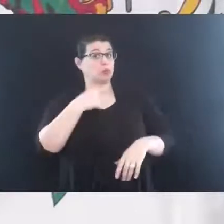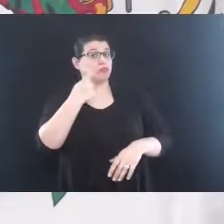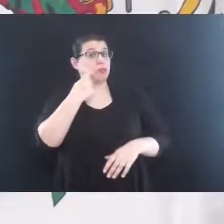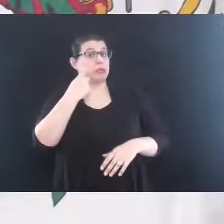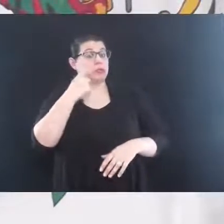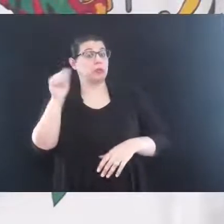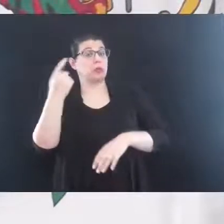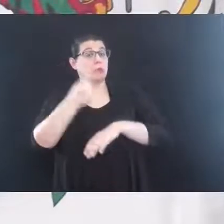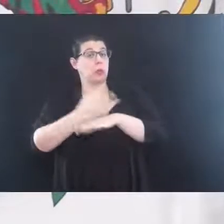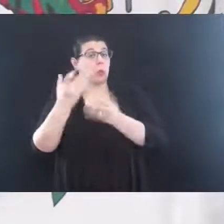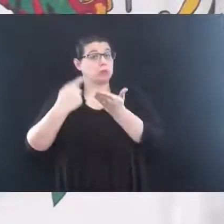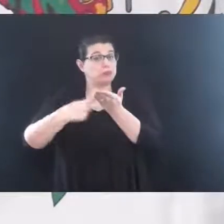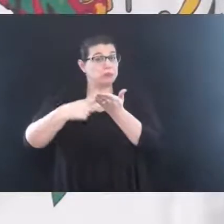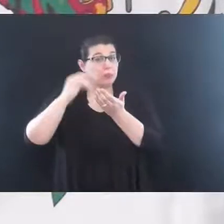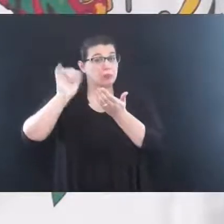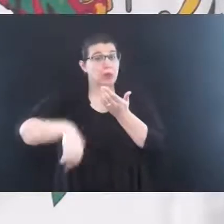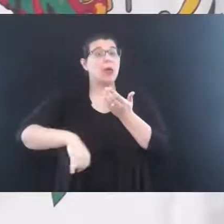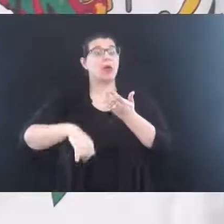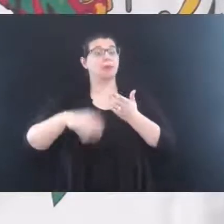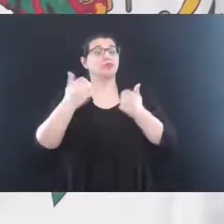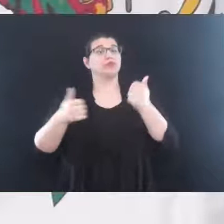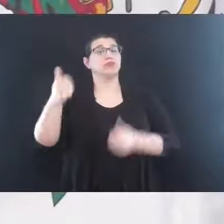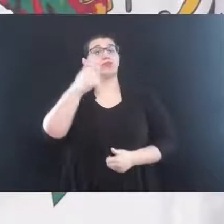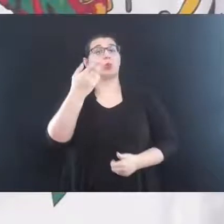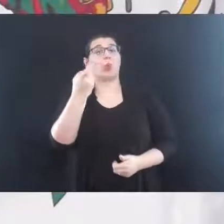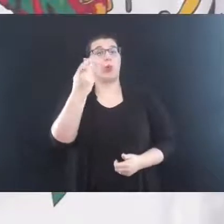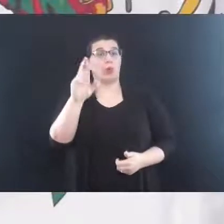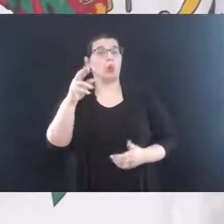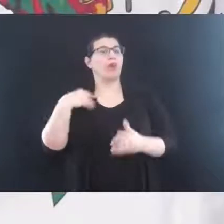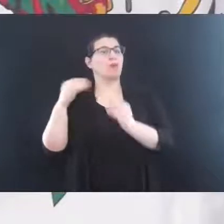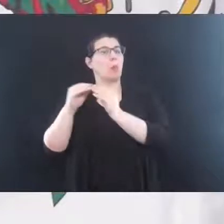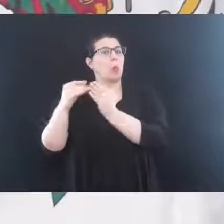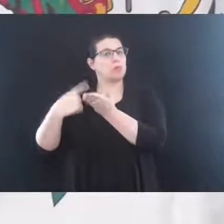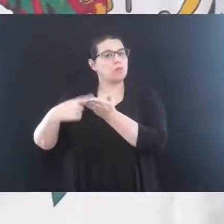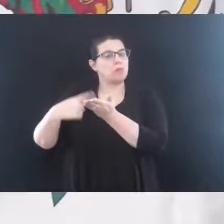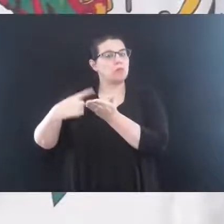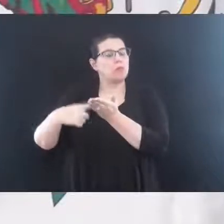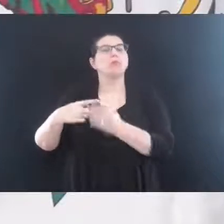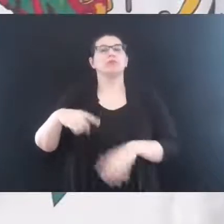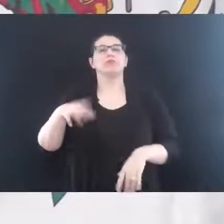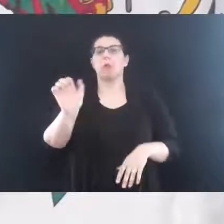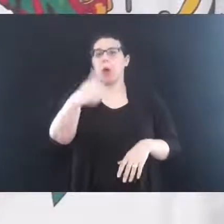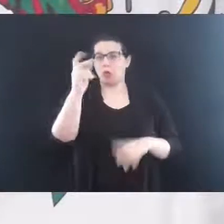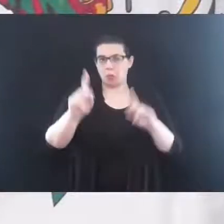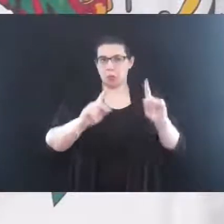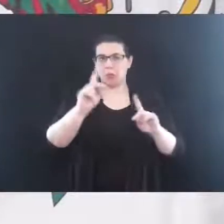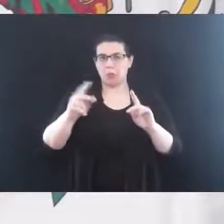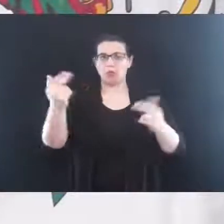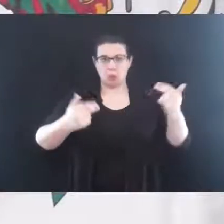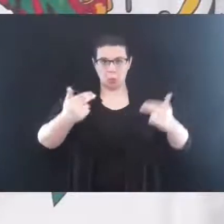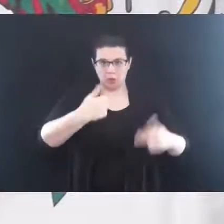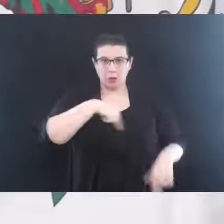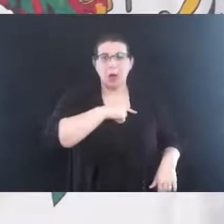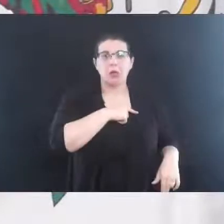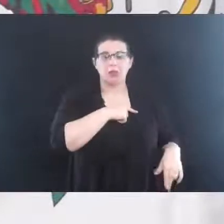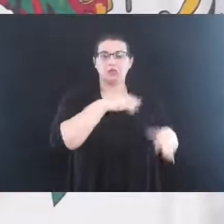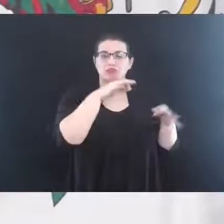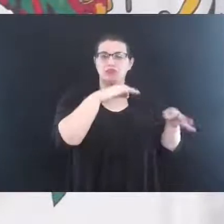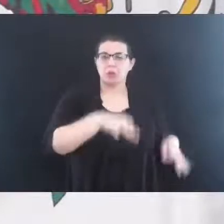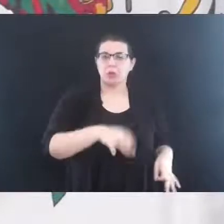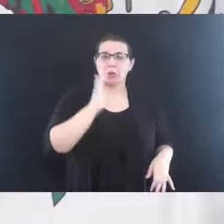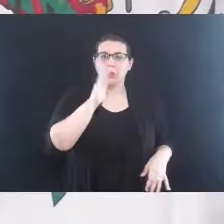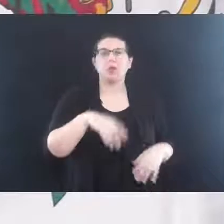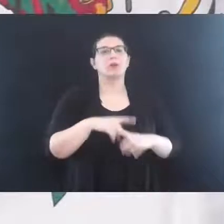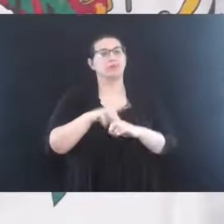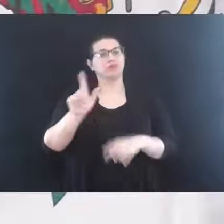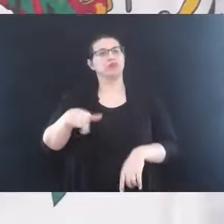has a whole lot more information, and then we've got a couple of folks that are going to join us that are doing great work. And so if General Hoyer would